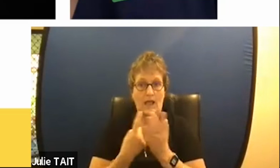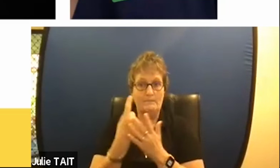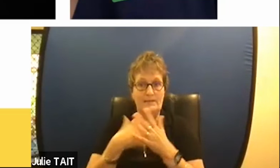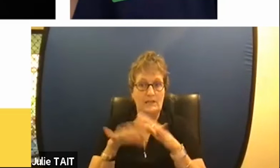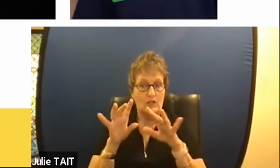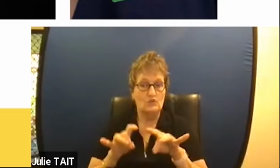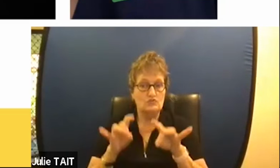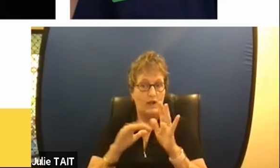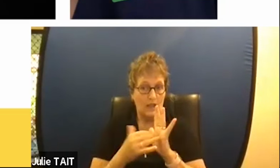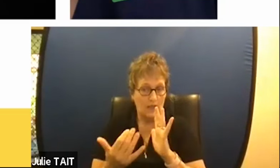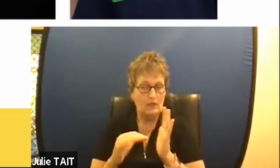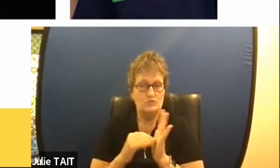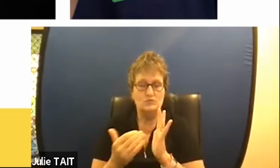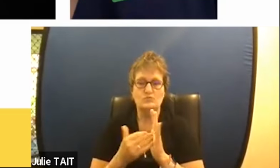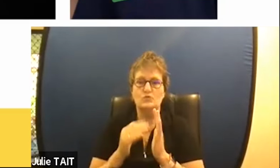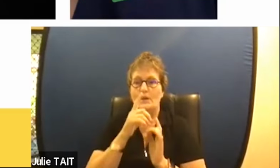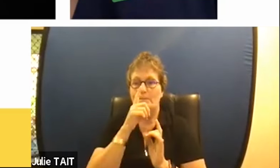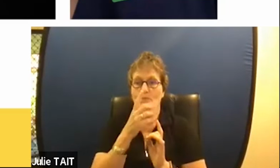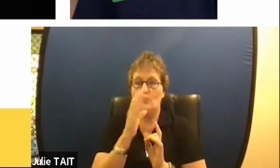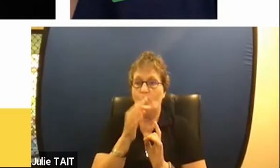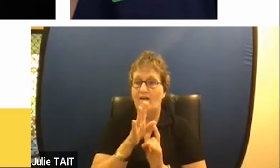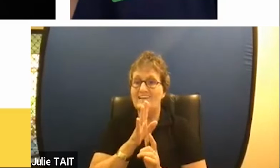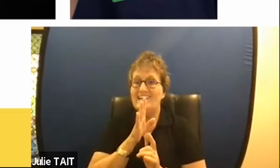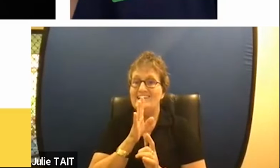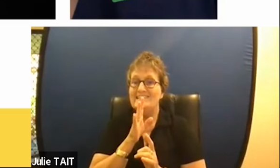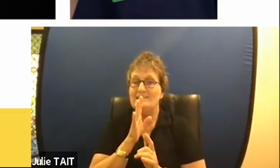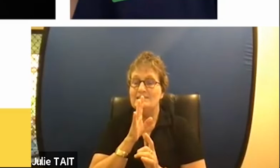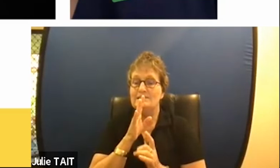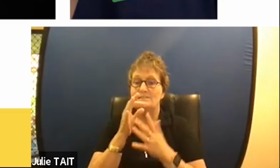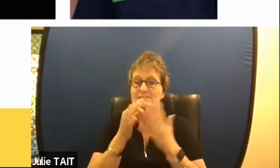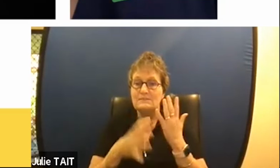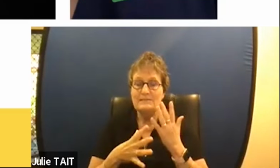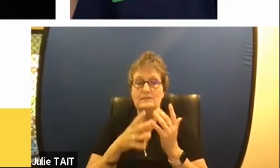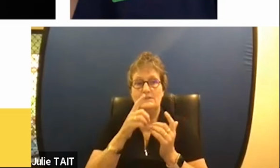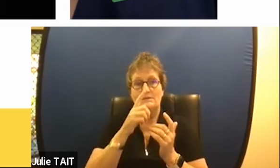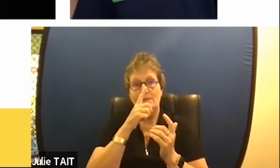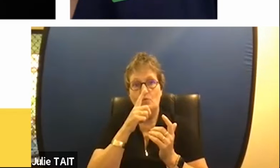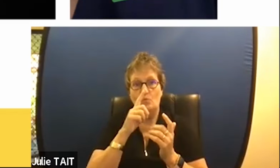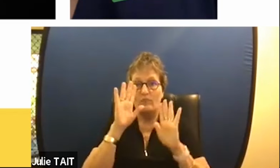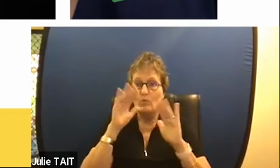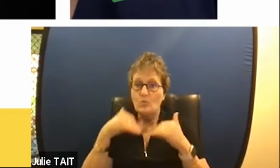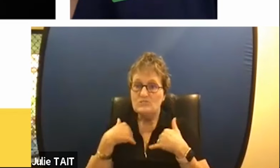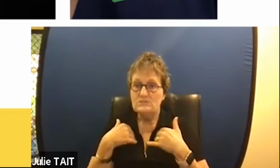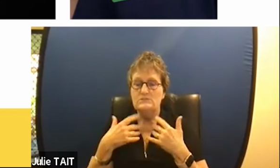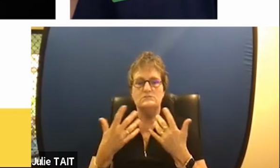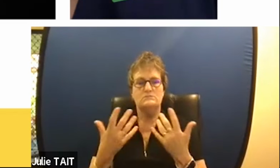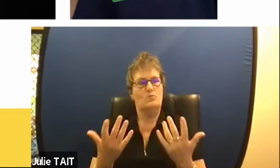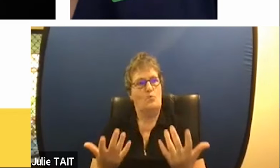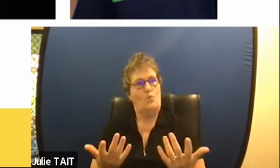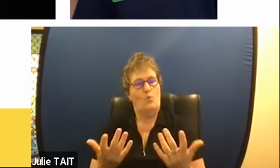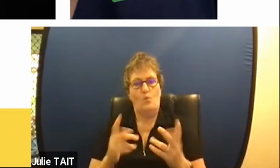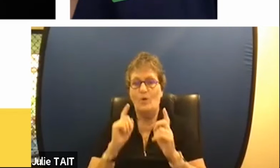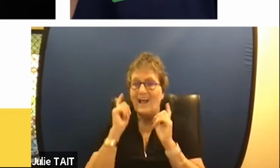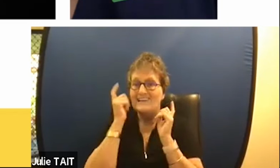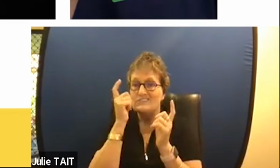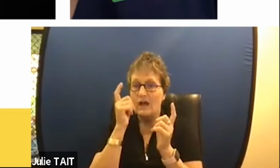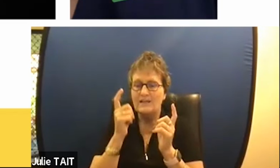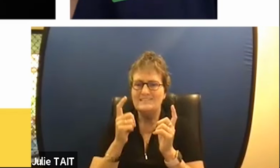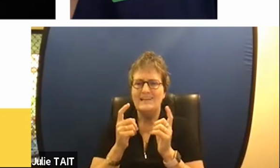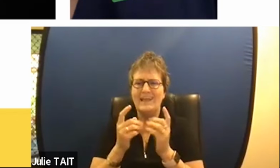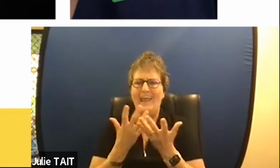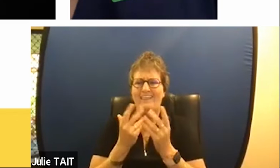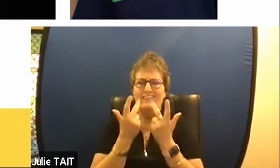disability, and that could be an autistic person, it could be somebody with anxiety, it could be anything that's not presenting